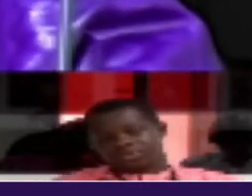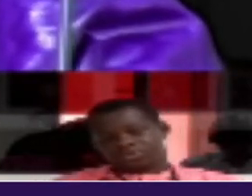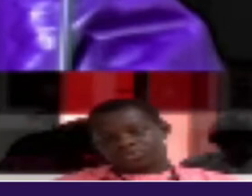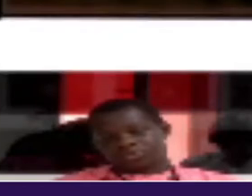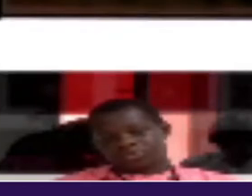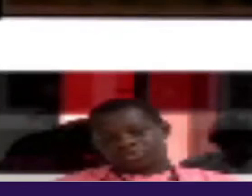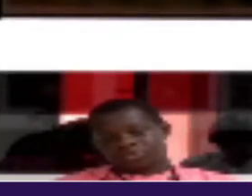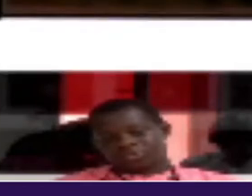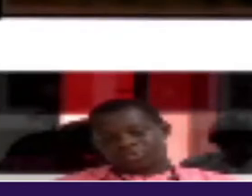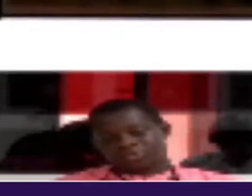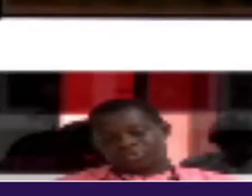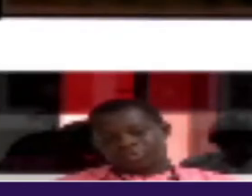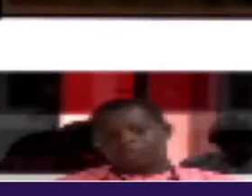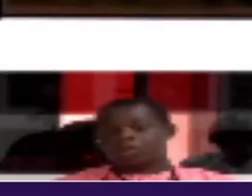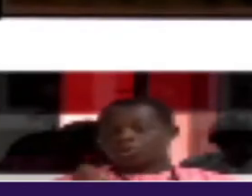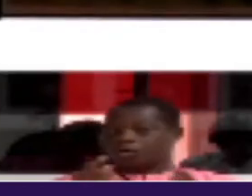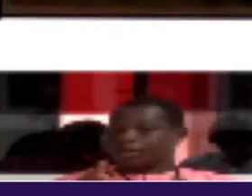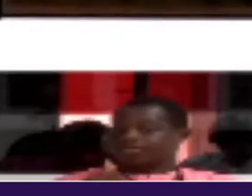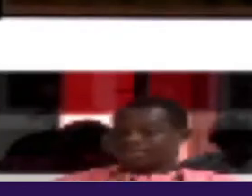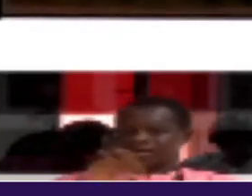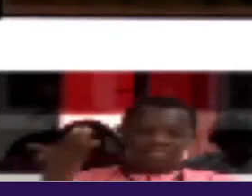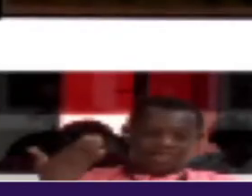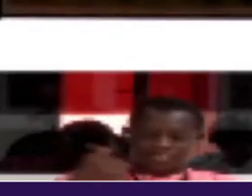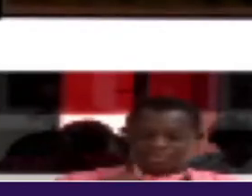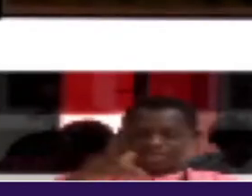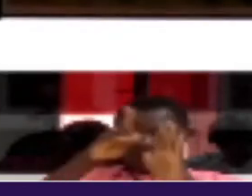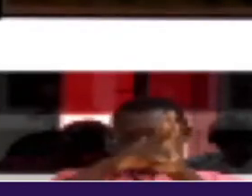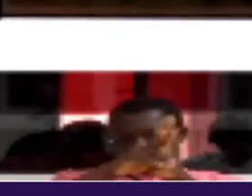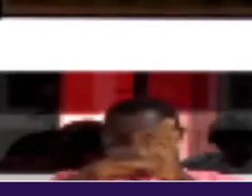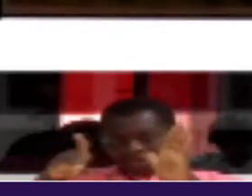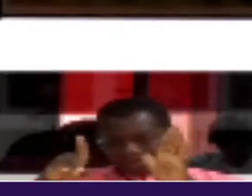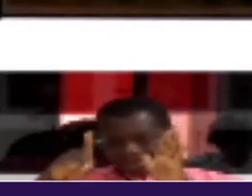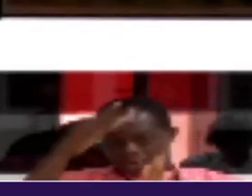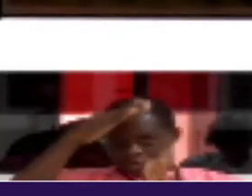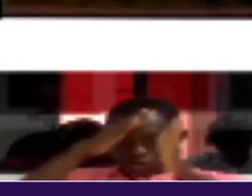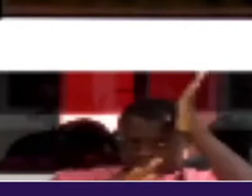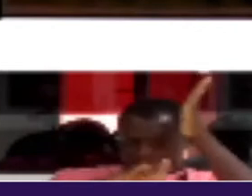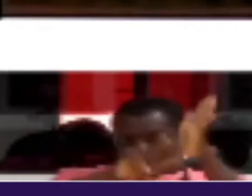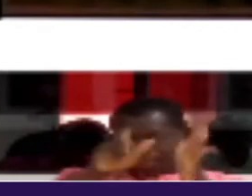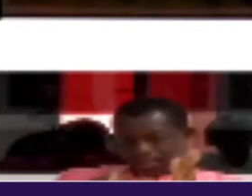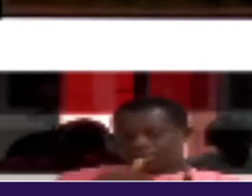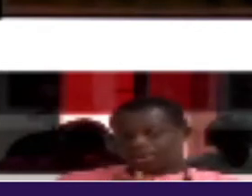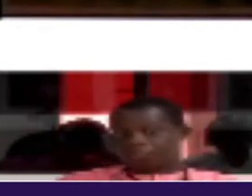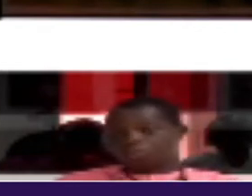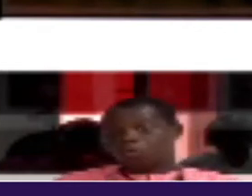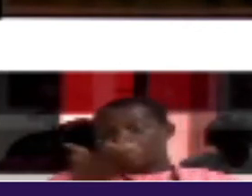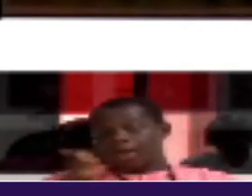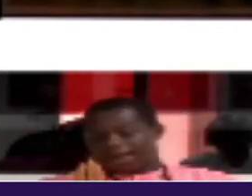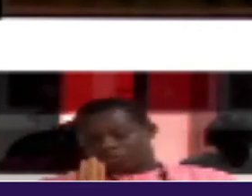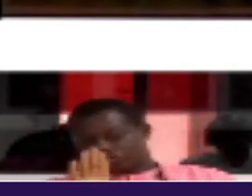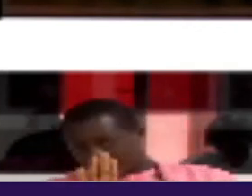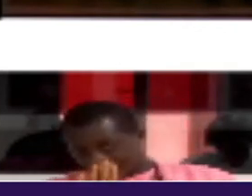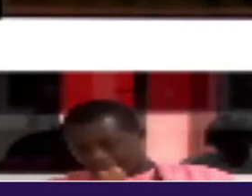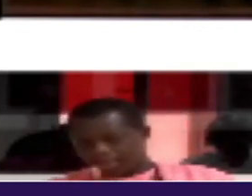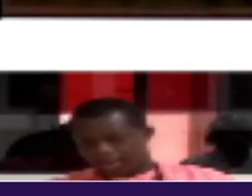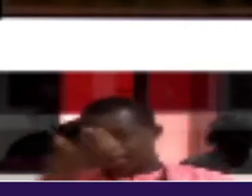Okay. Me, by then, I was a private soldier, and I have my limitation as a private soldier. Because I believe if